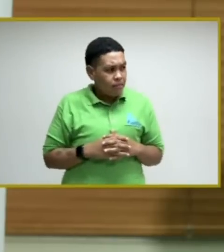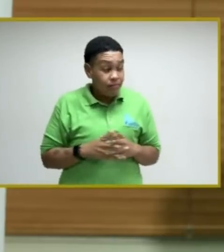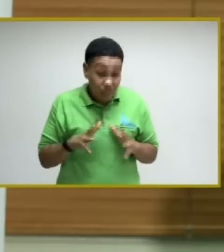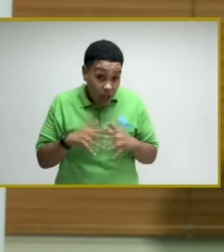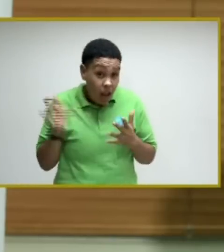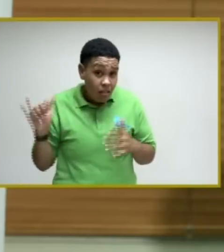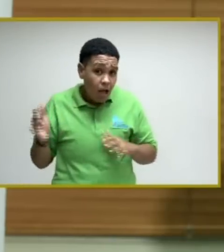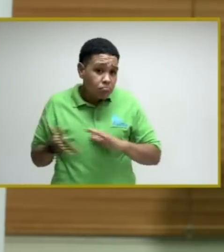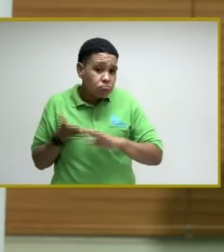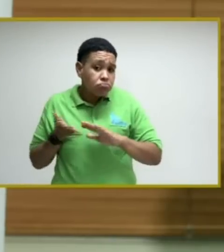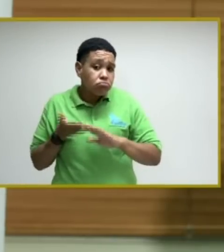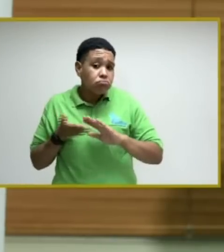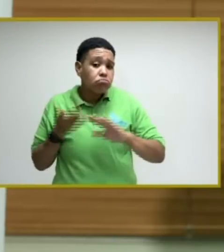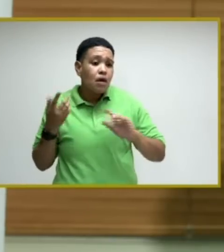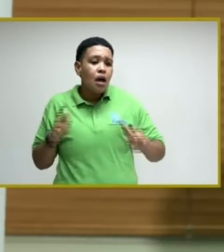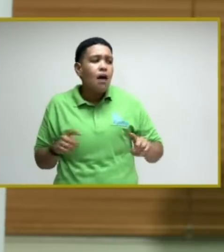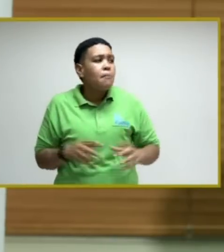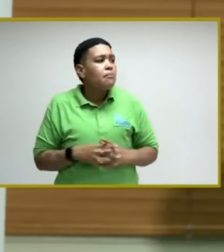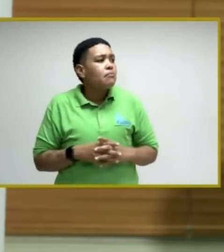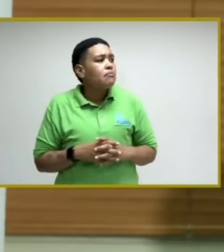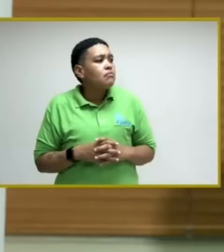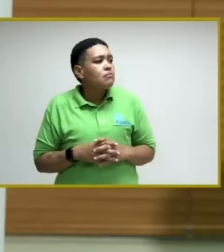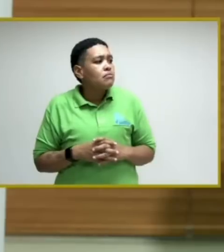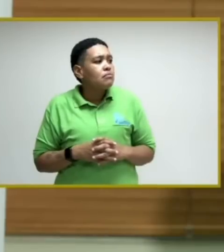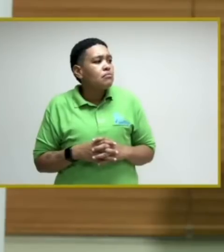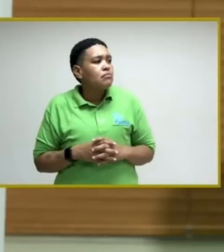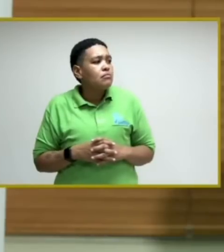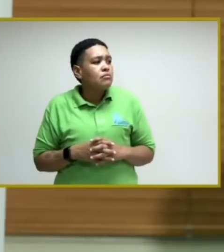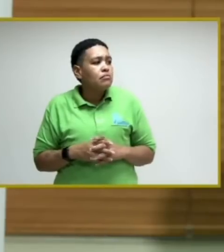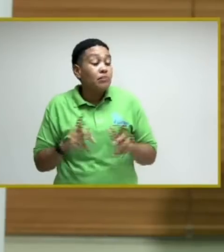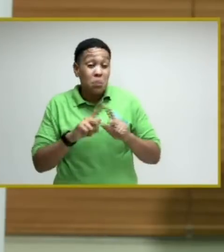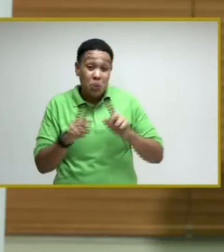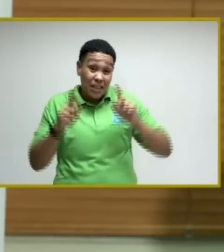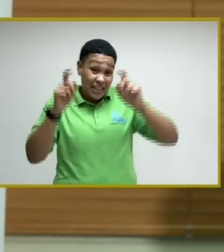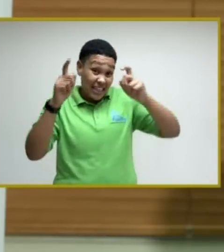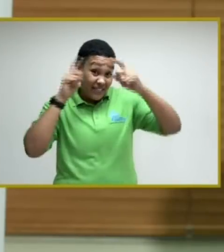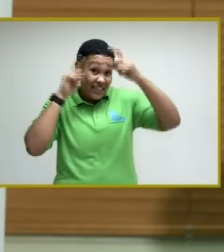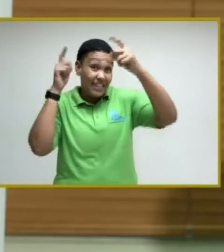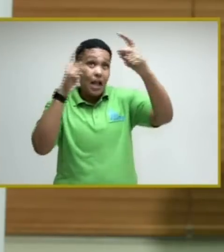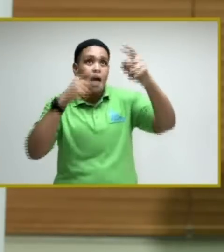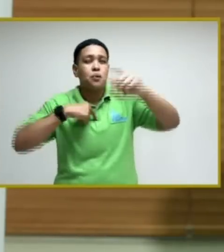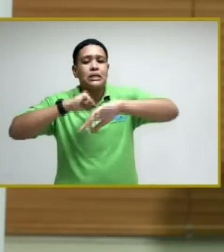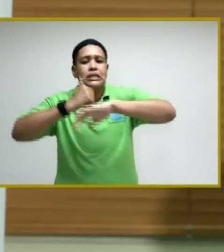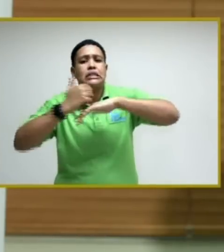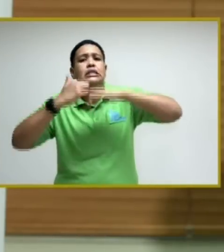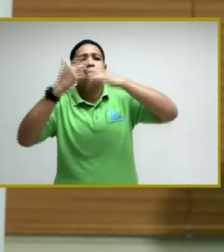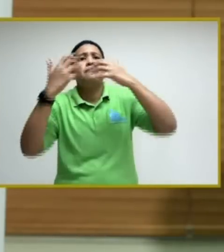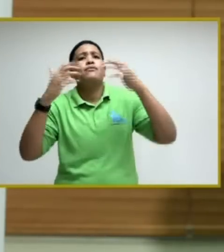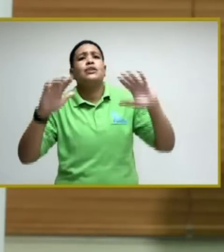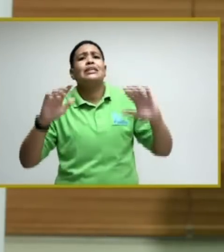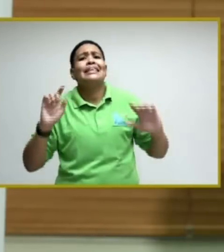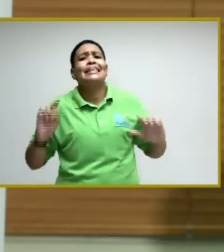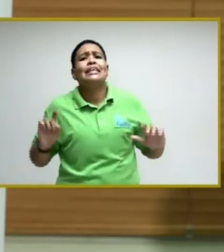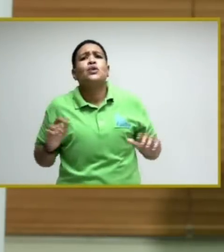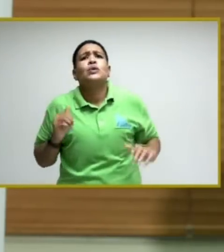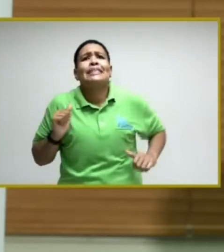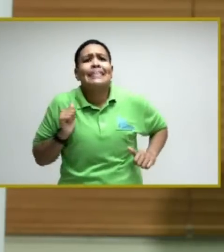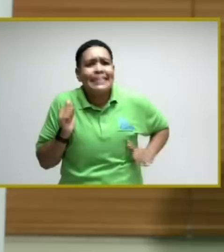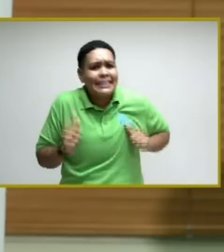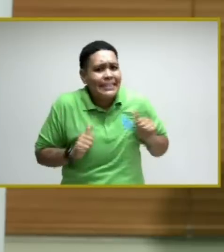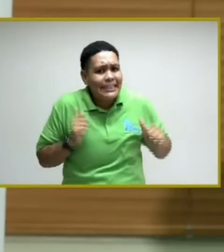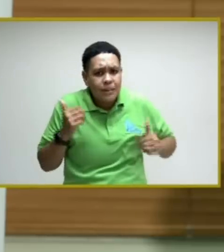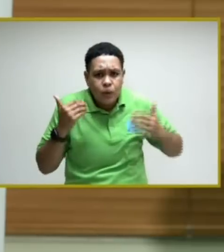on. But given the targets that we have set, given the need to move forward, and very